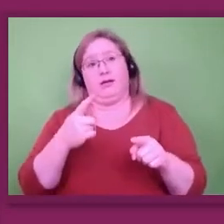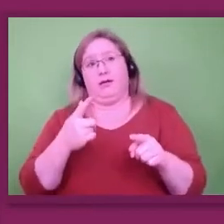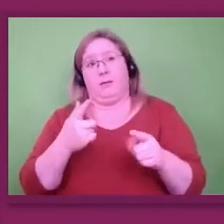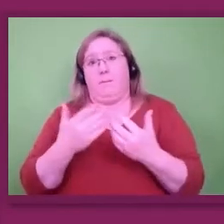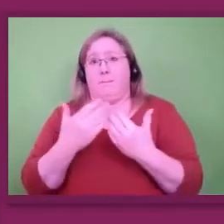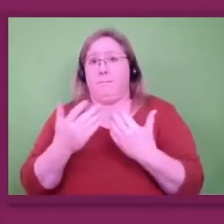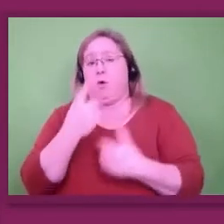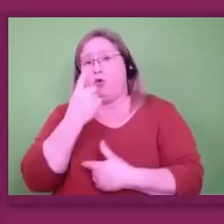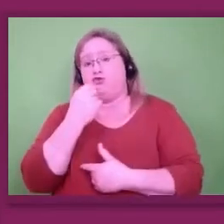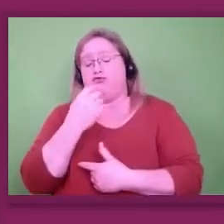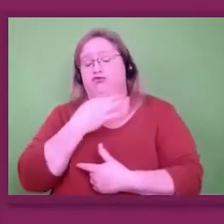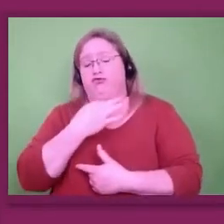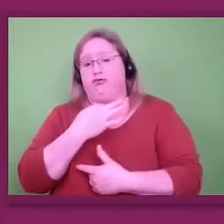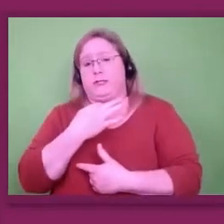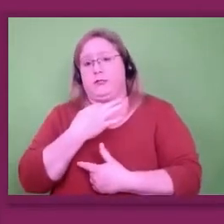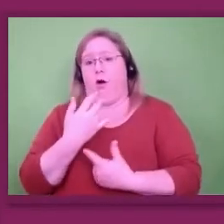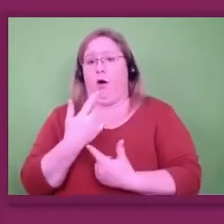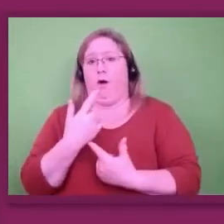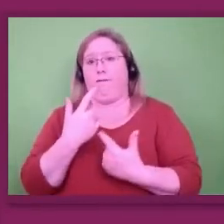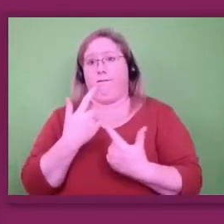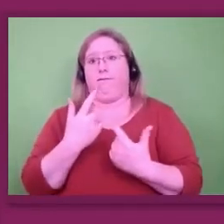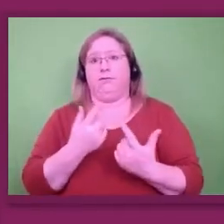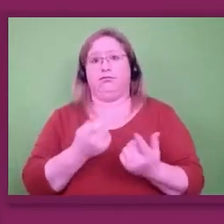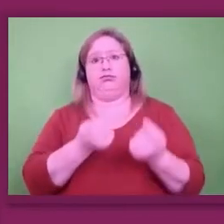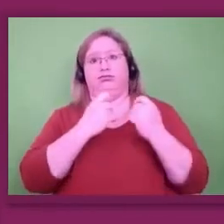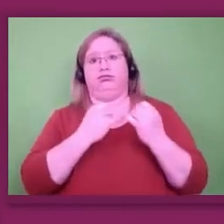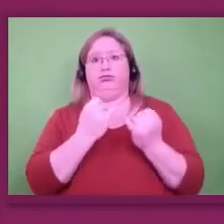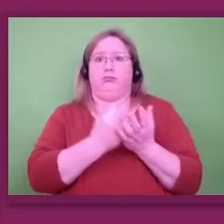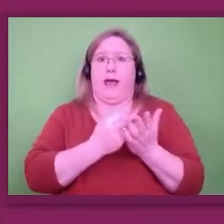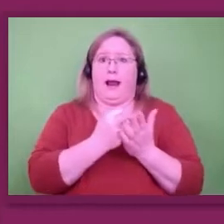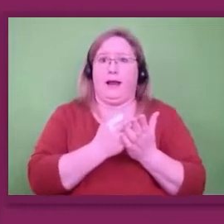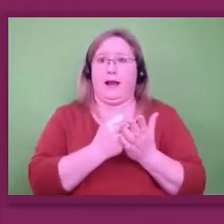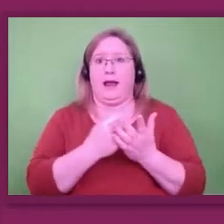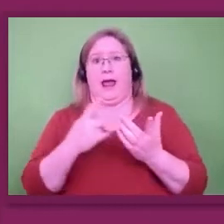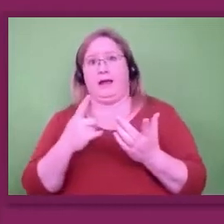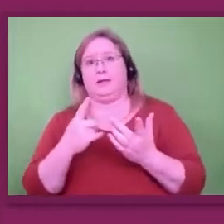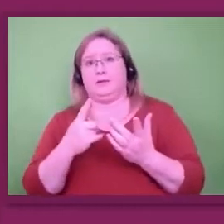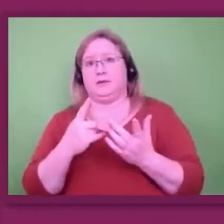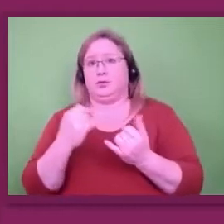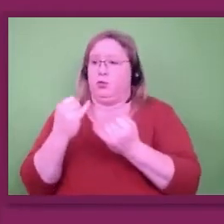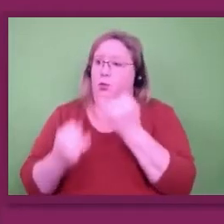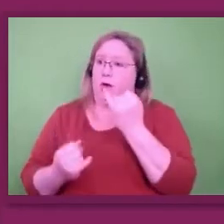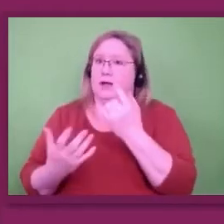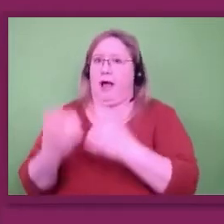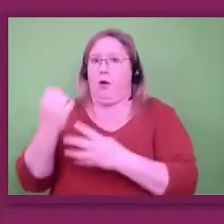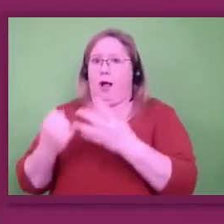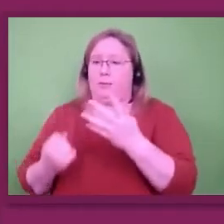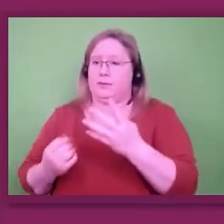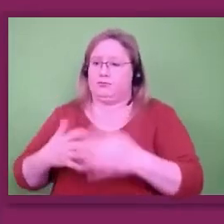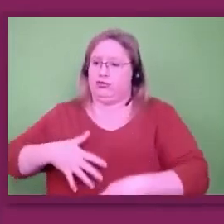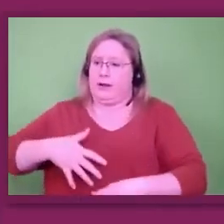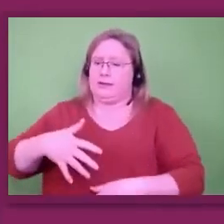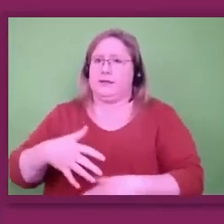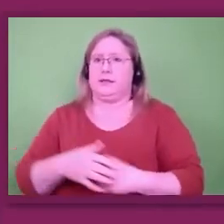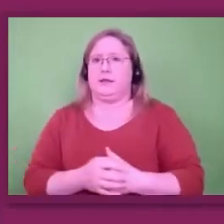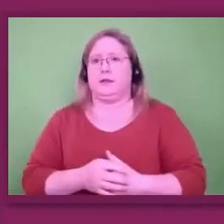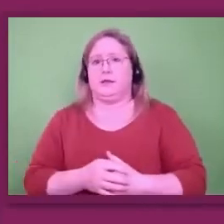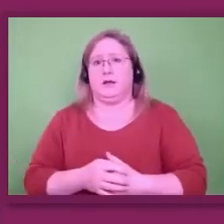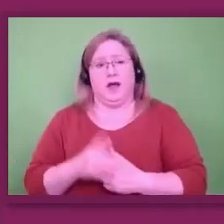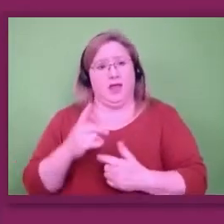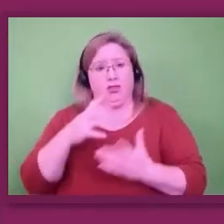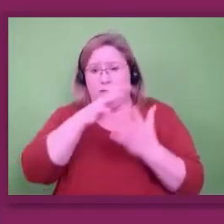having other adverse pregnancy outcomes. It's just unacceptable. I mean, these reports continue year on